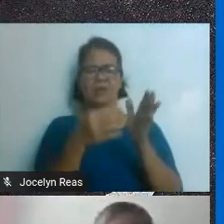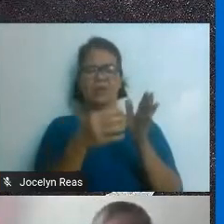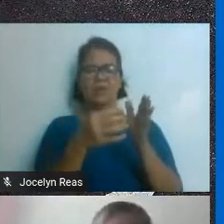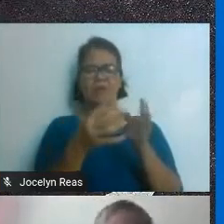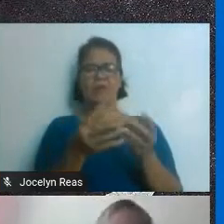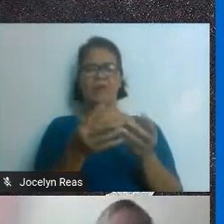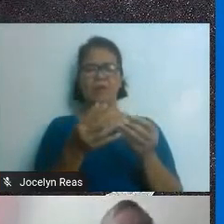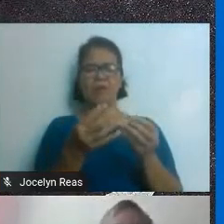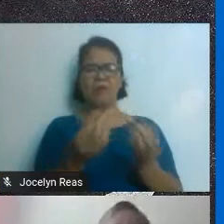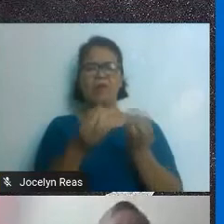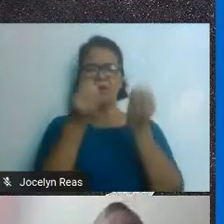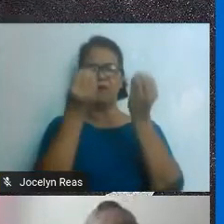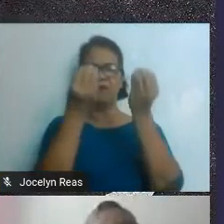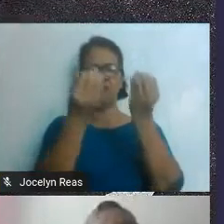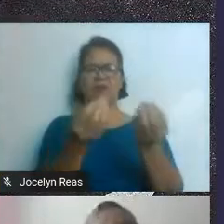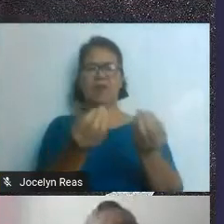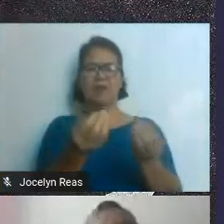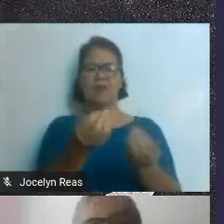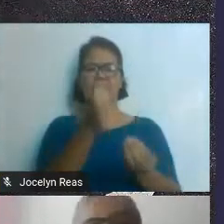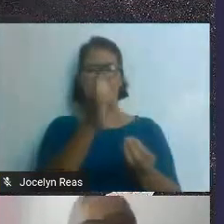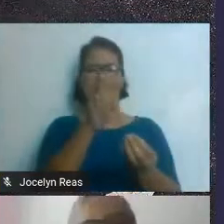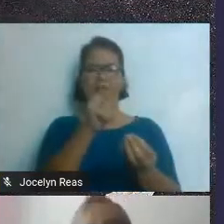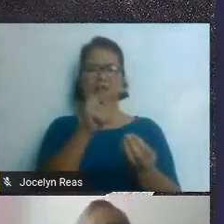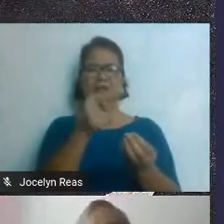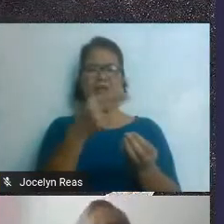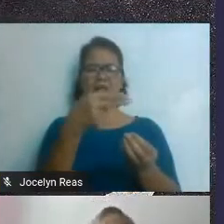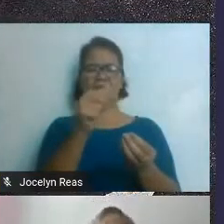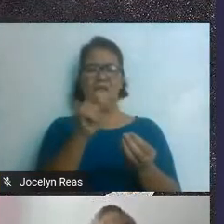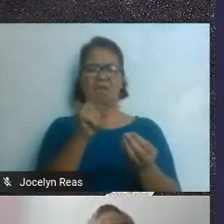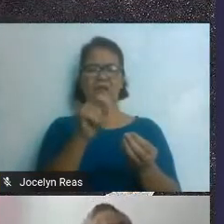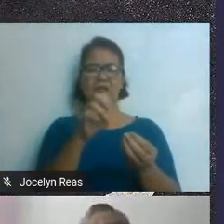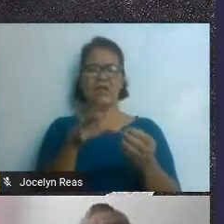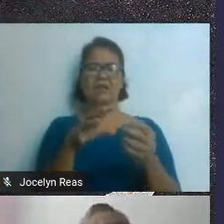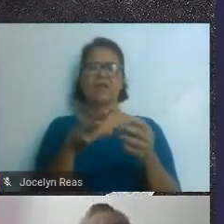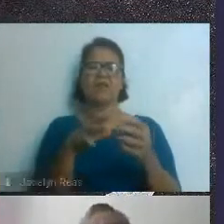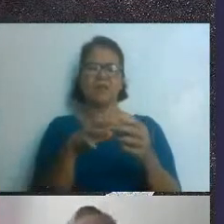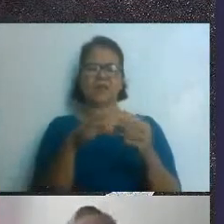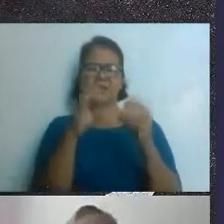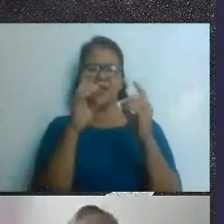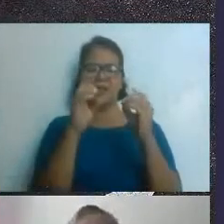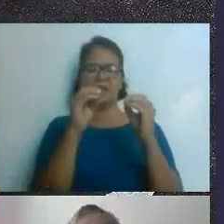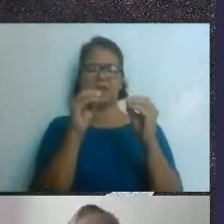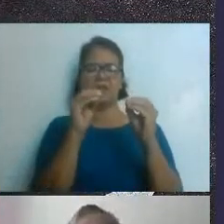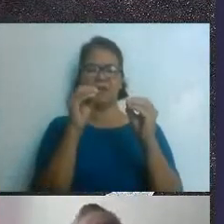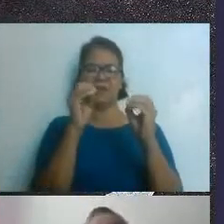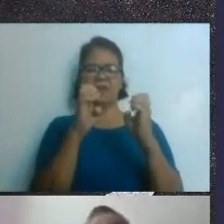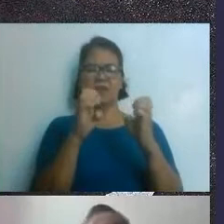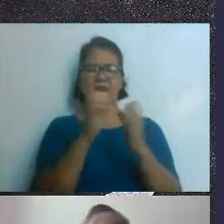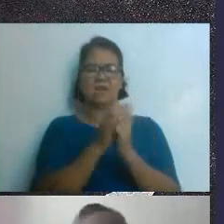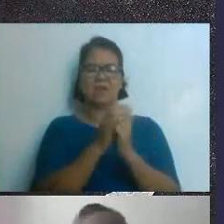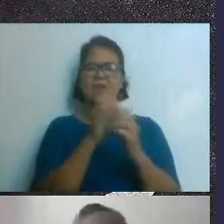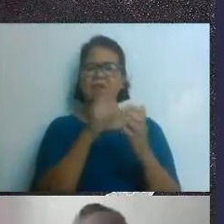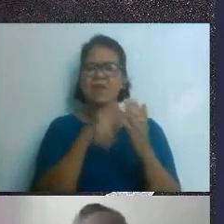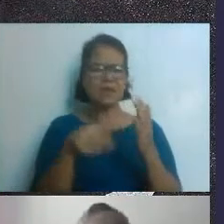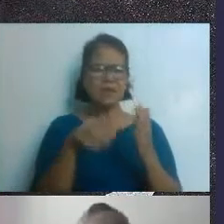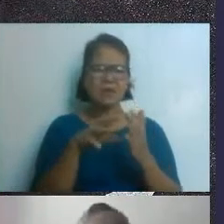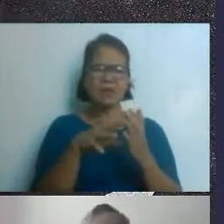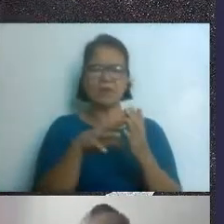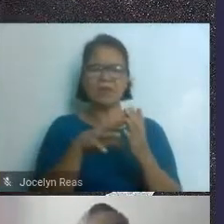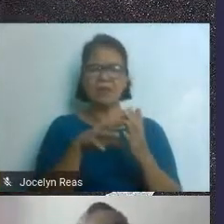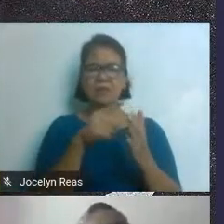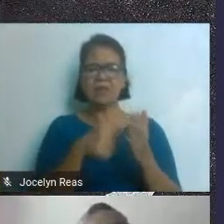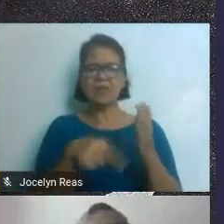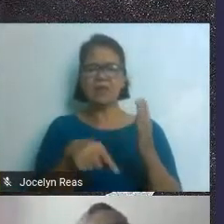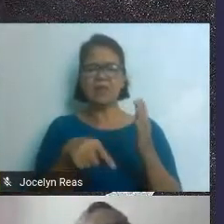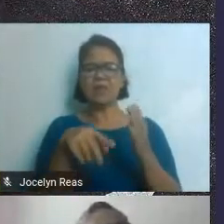that. So, what do we mean when we say essential learning competencies? They are the competencies that a